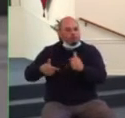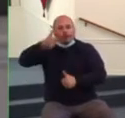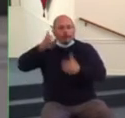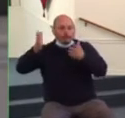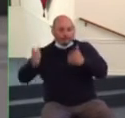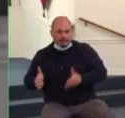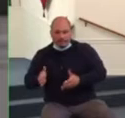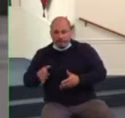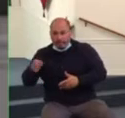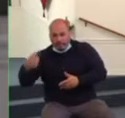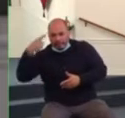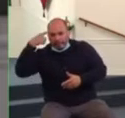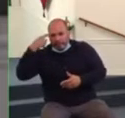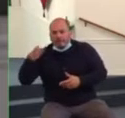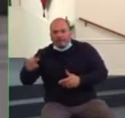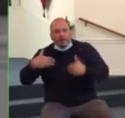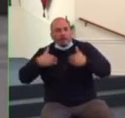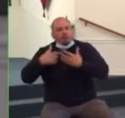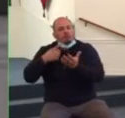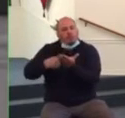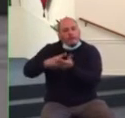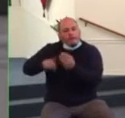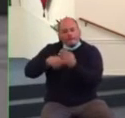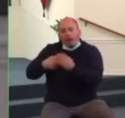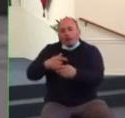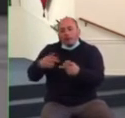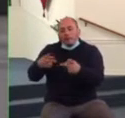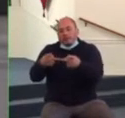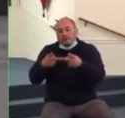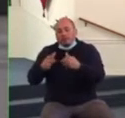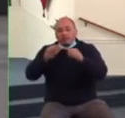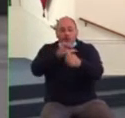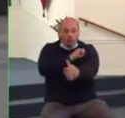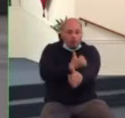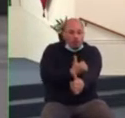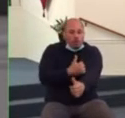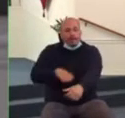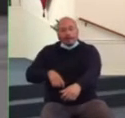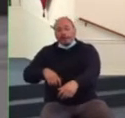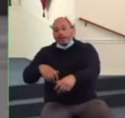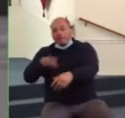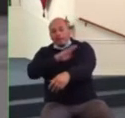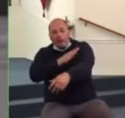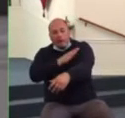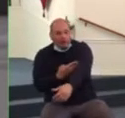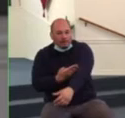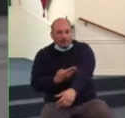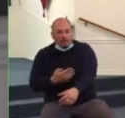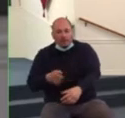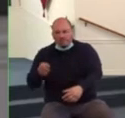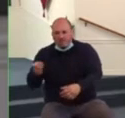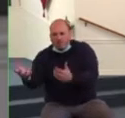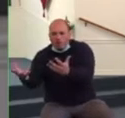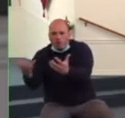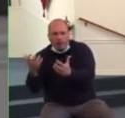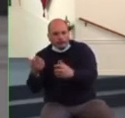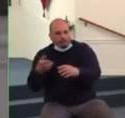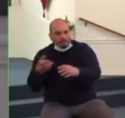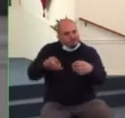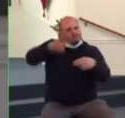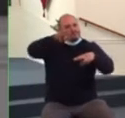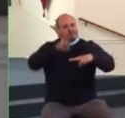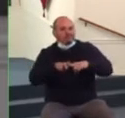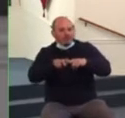kingdom. But Jesus' kingdom isn't like that. So he teaches his disciples that the person who is